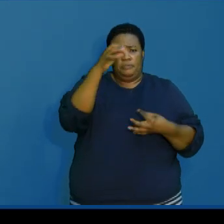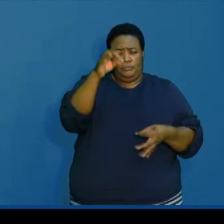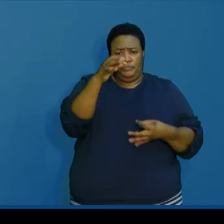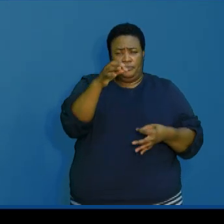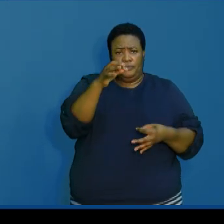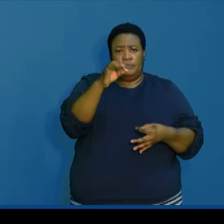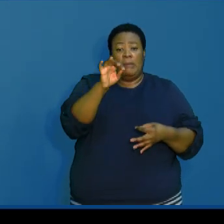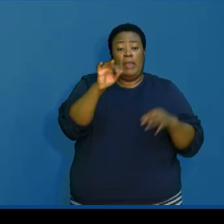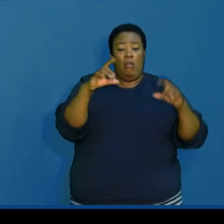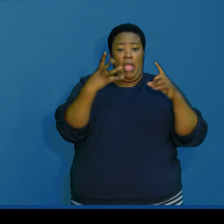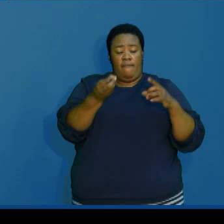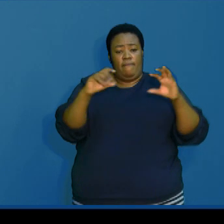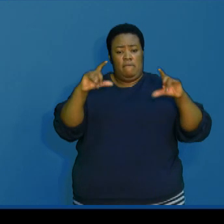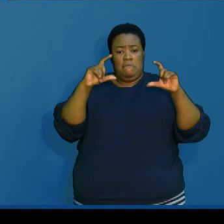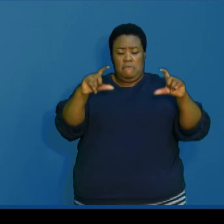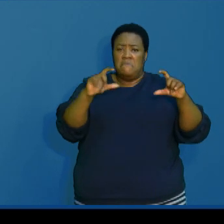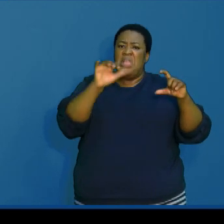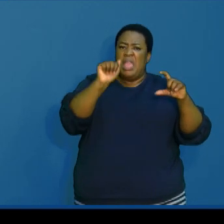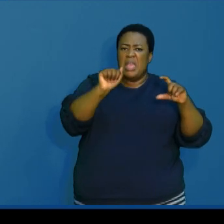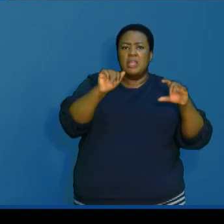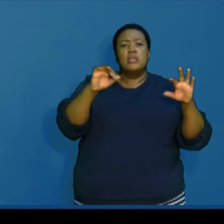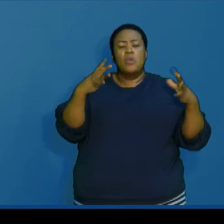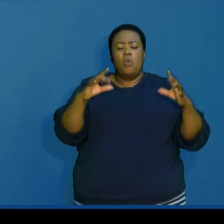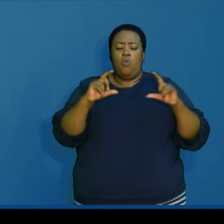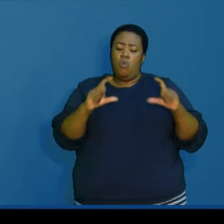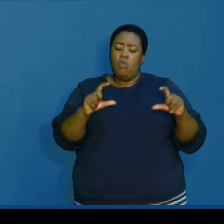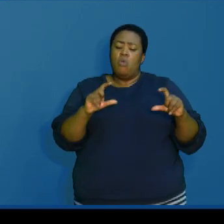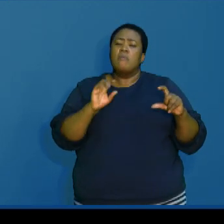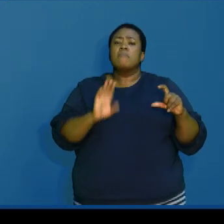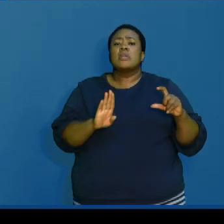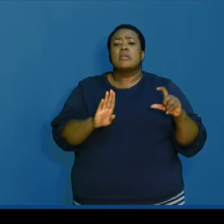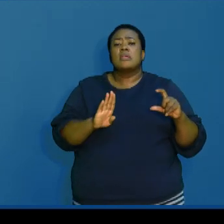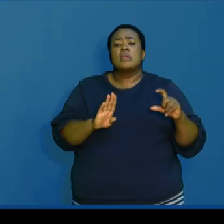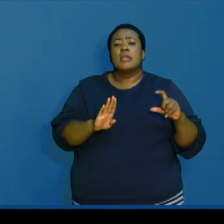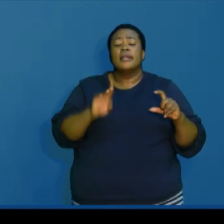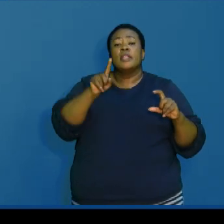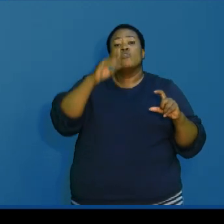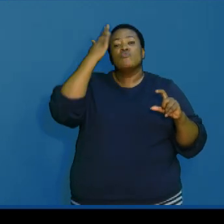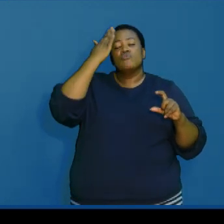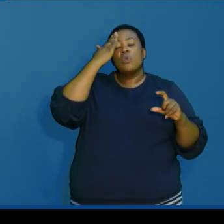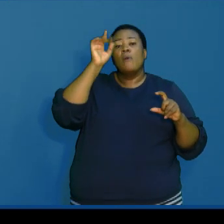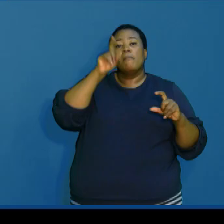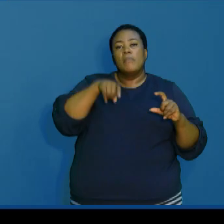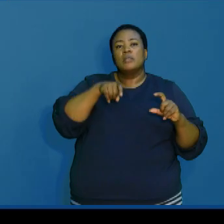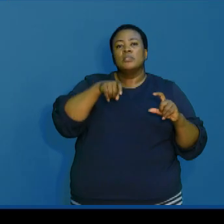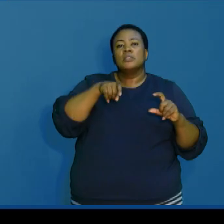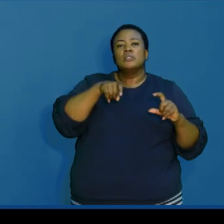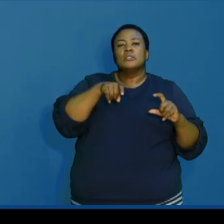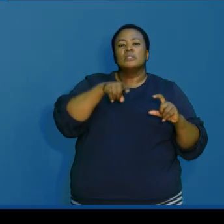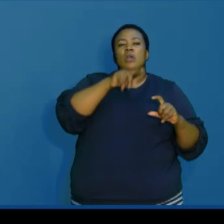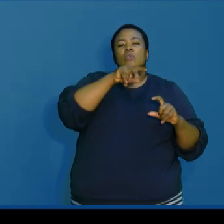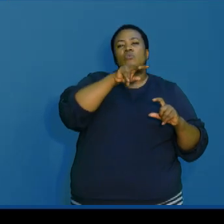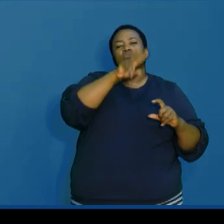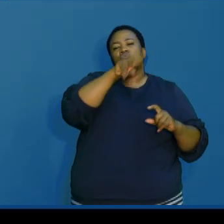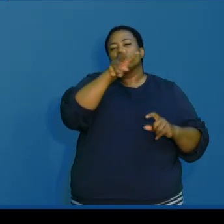is extract A or this is extract B. And you need to note that they will write, read